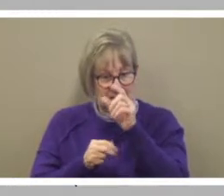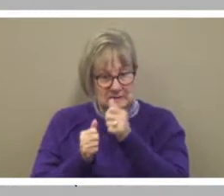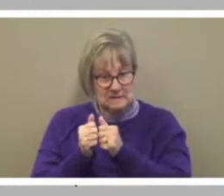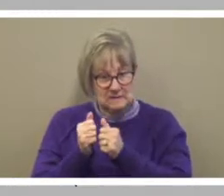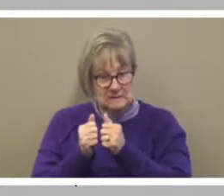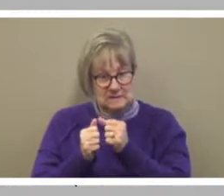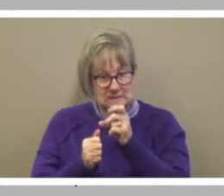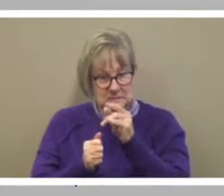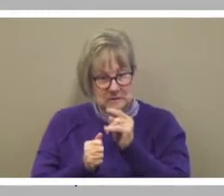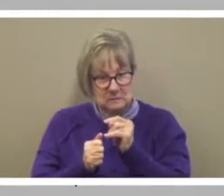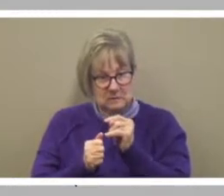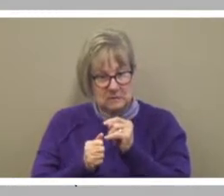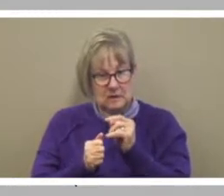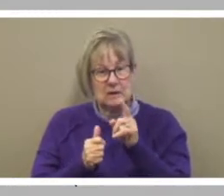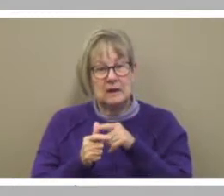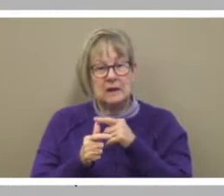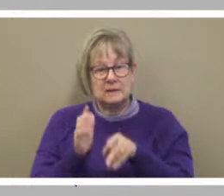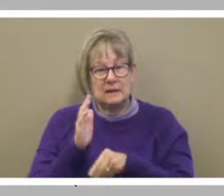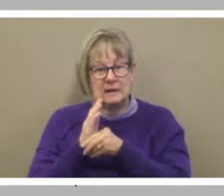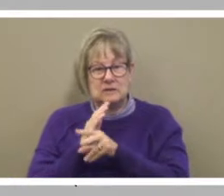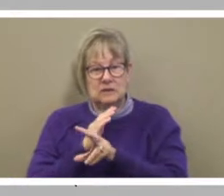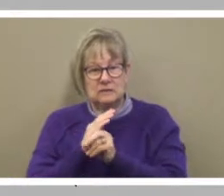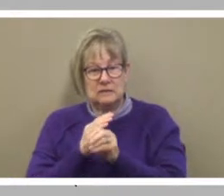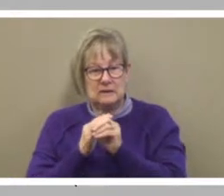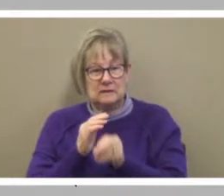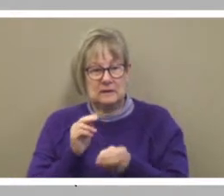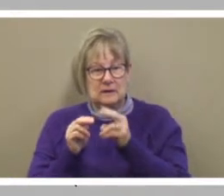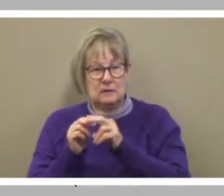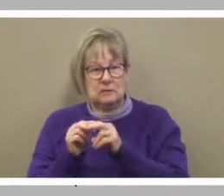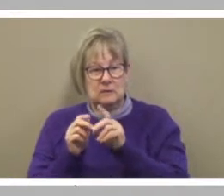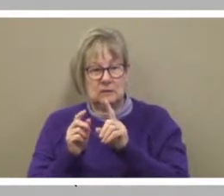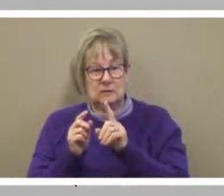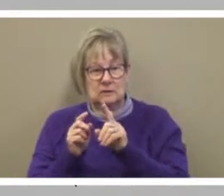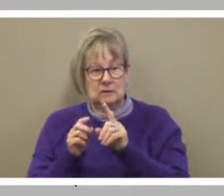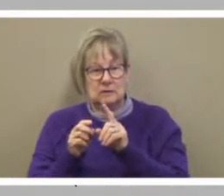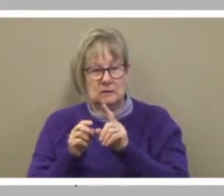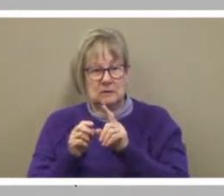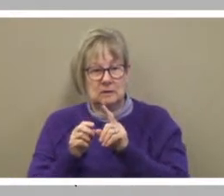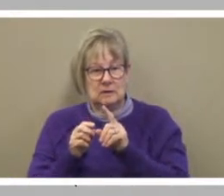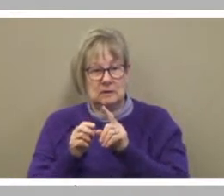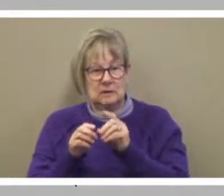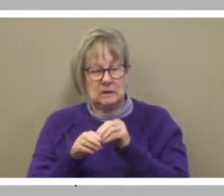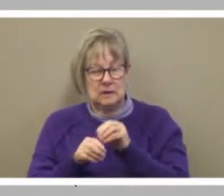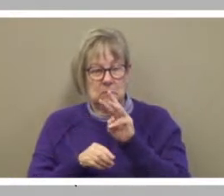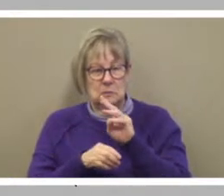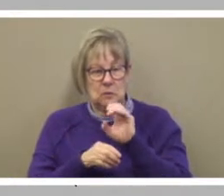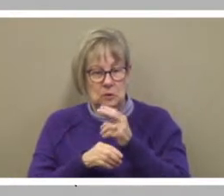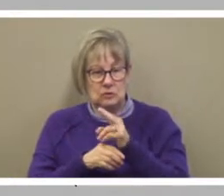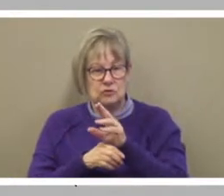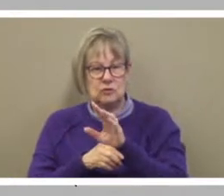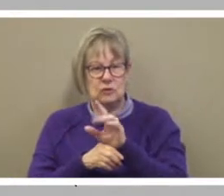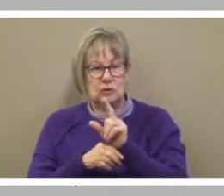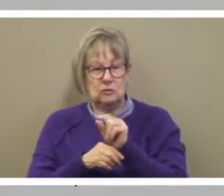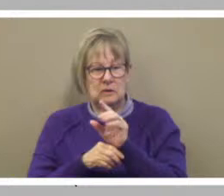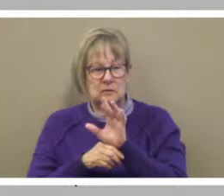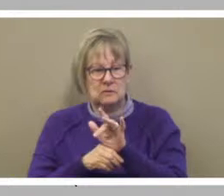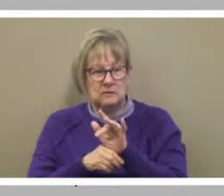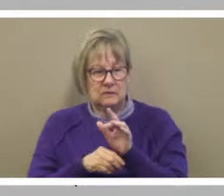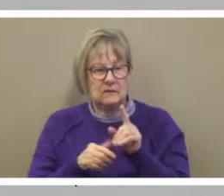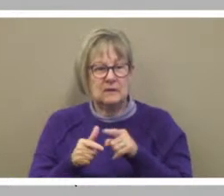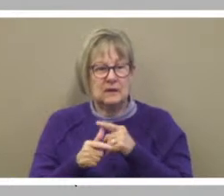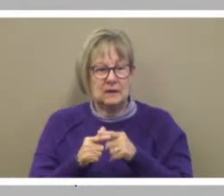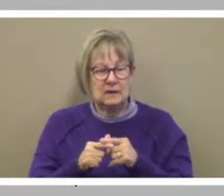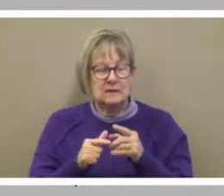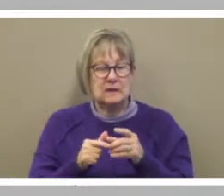in 2024, and an additional 50 cents to our minimum wage as part of March 2025, and then 50